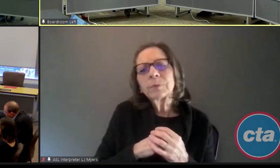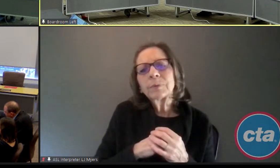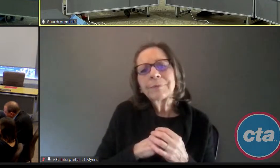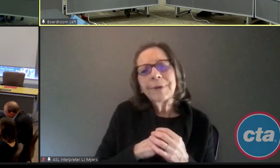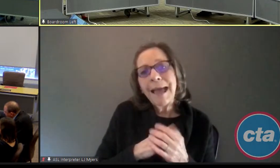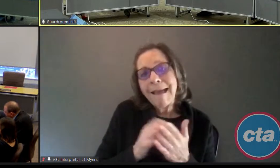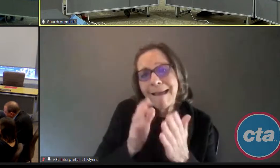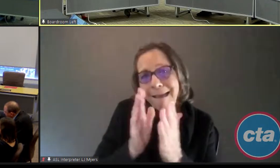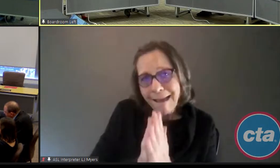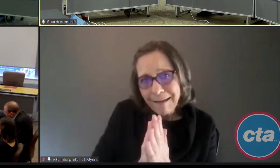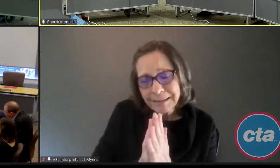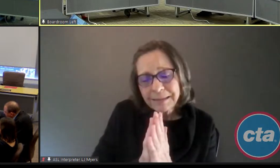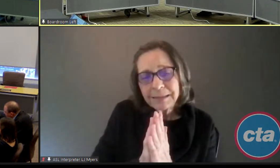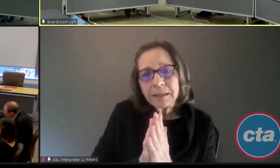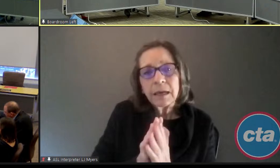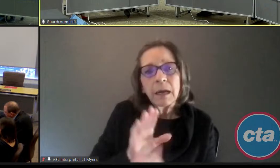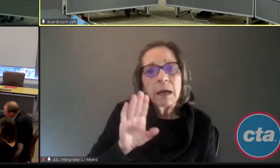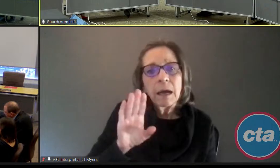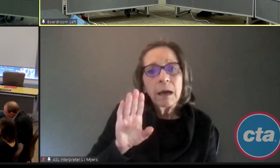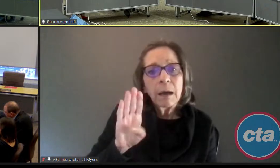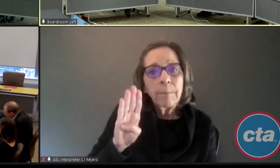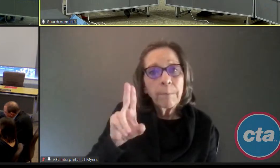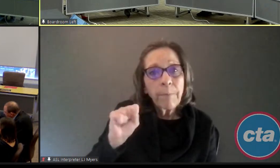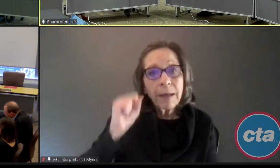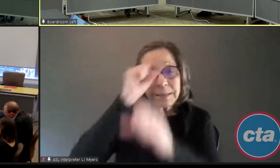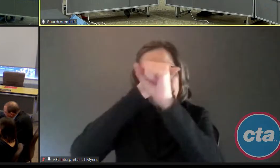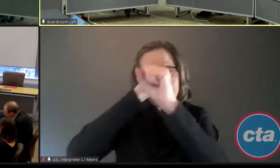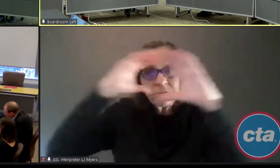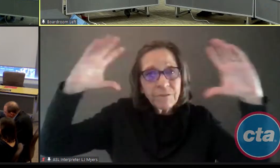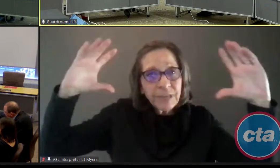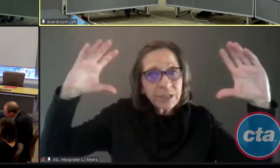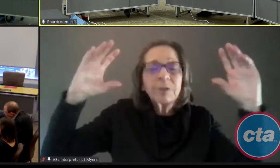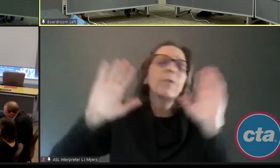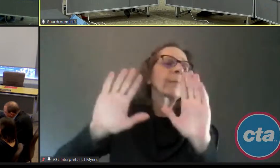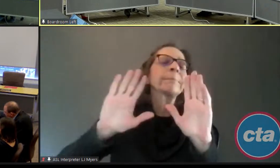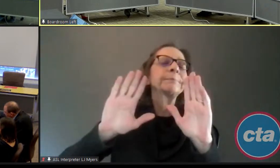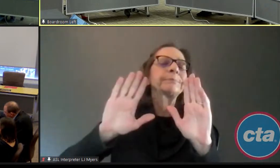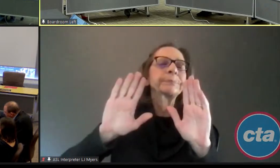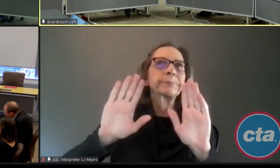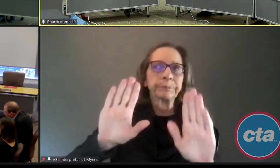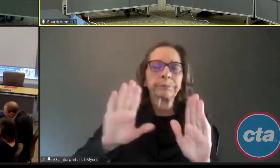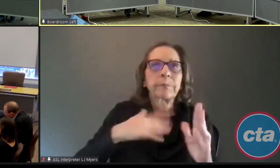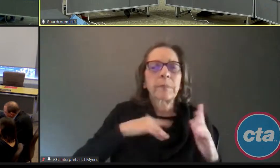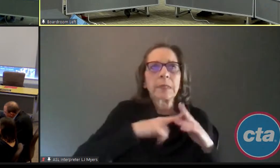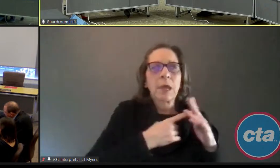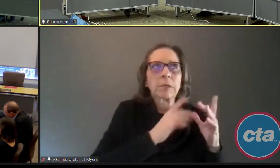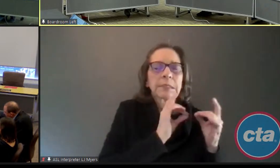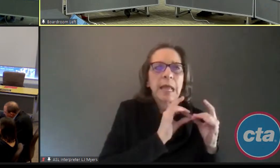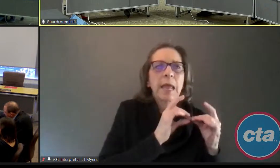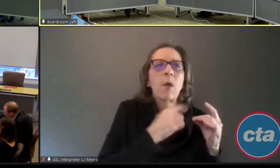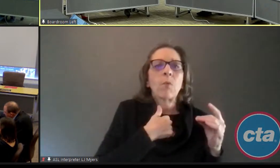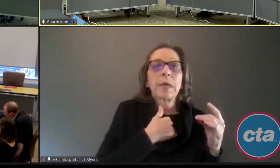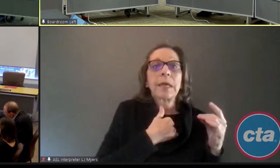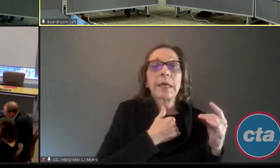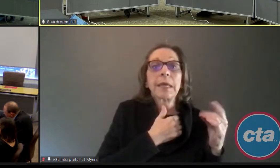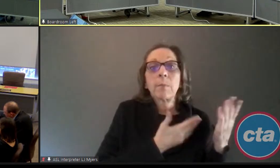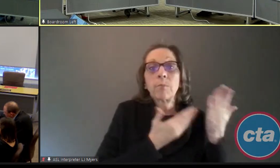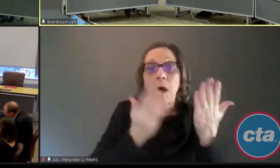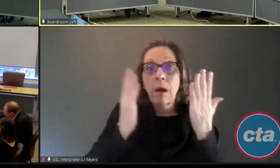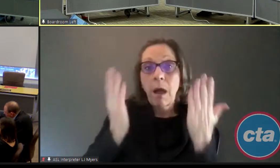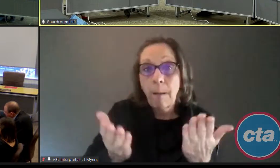ask, the bus vision did not, well, let me preface this by saying, we brought back up that